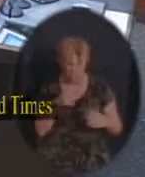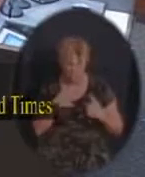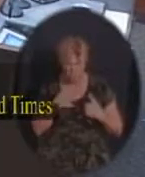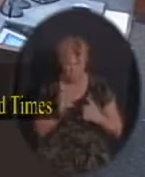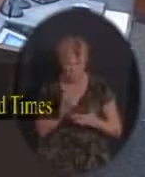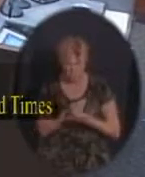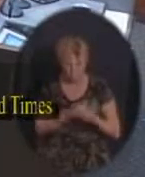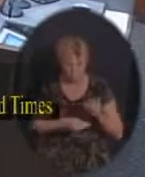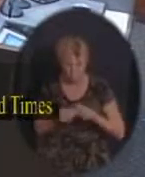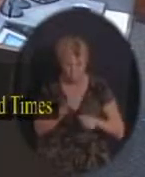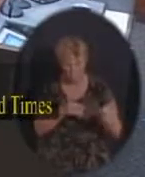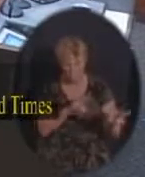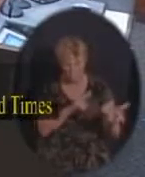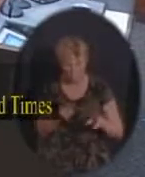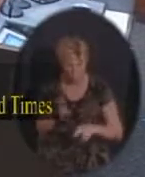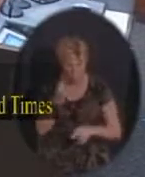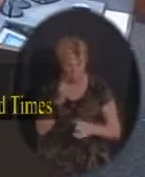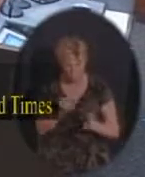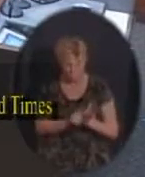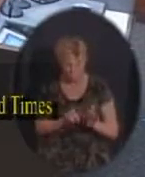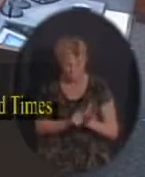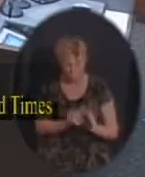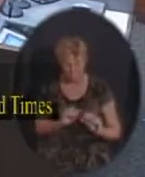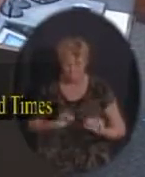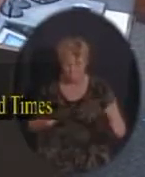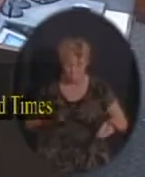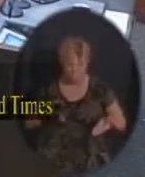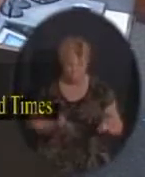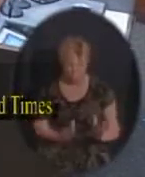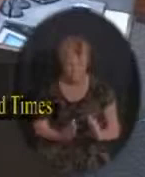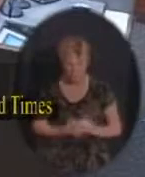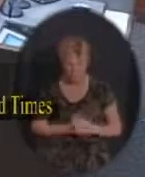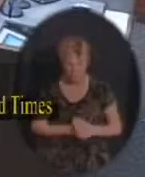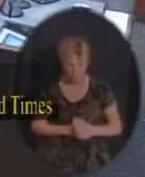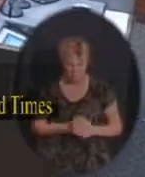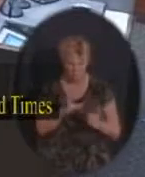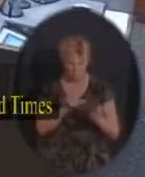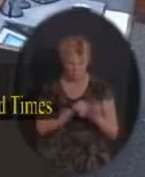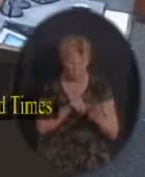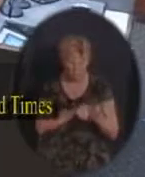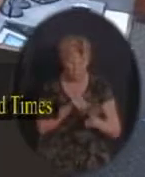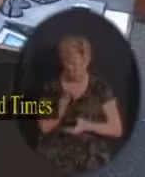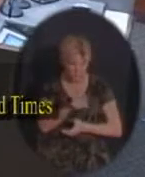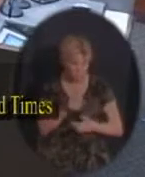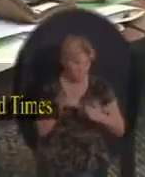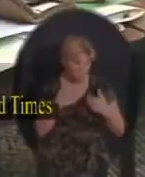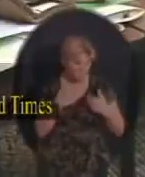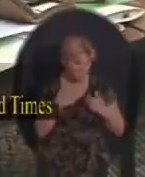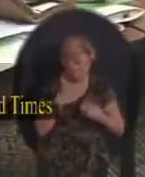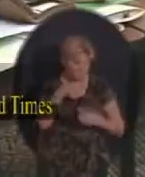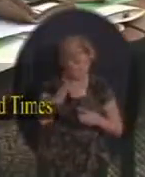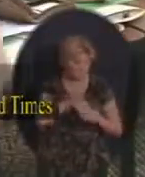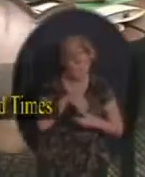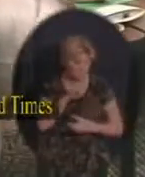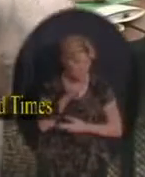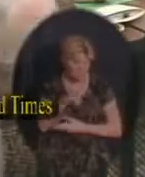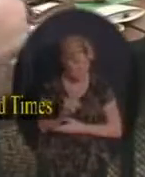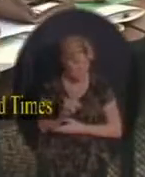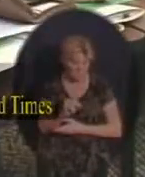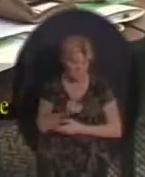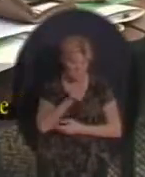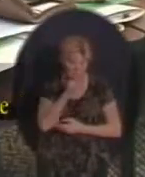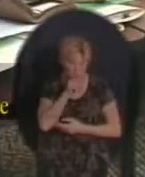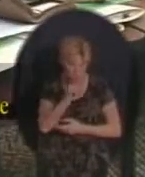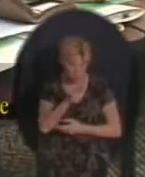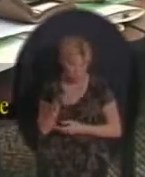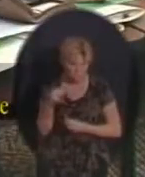publication the first week. There's no way. That's The what- publication has to have in it the actual expenditures from the year prior.